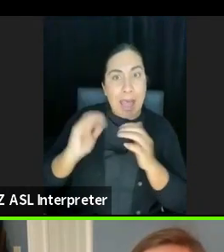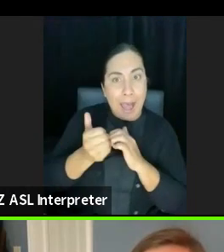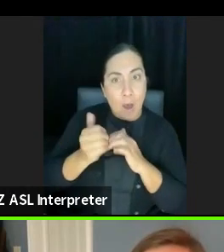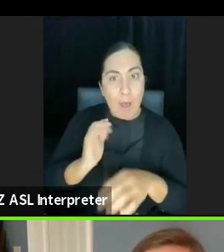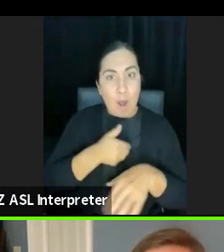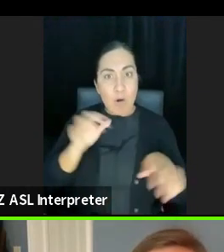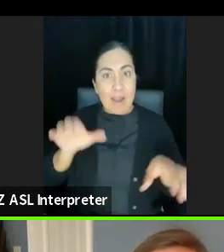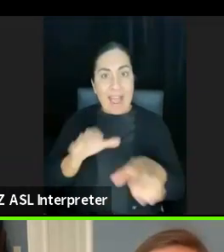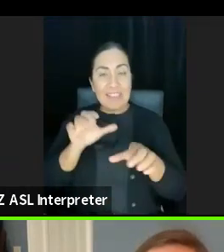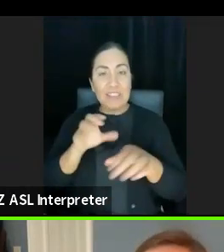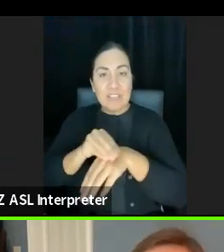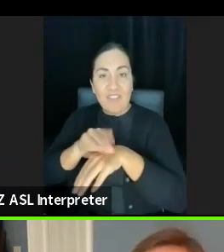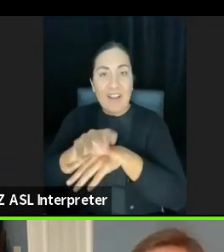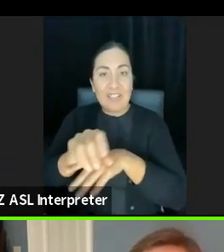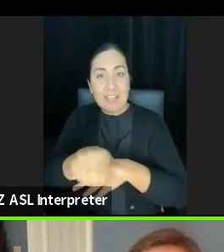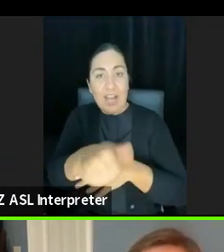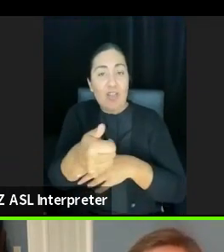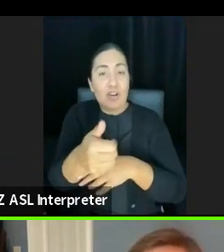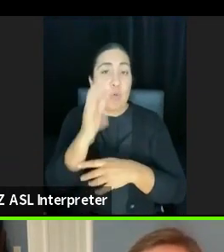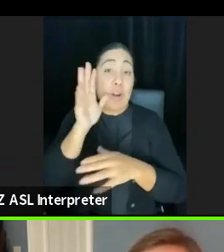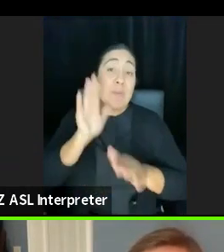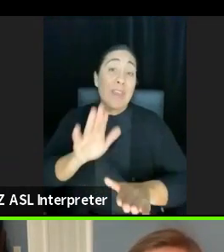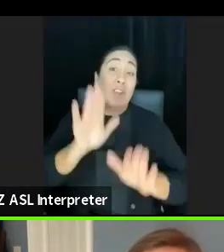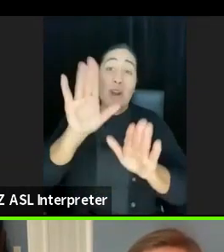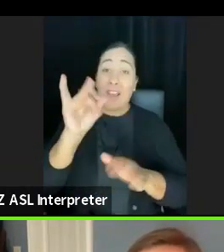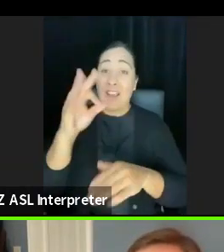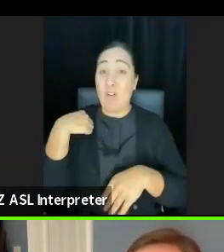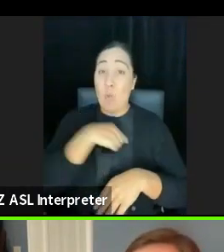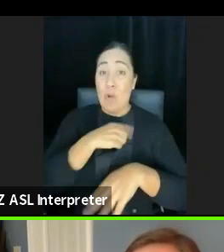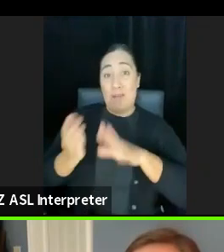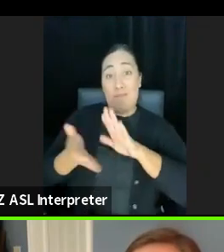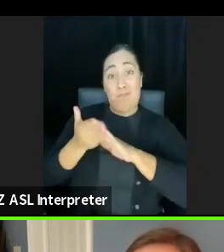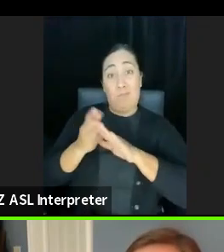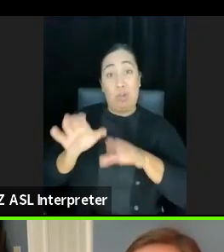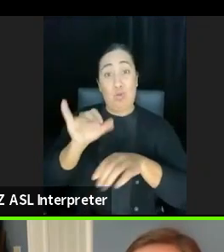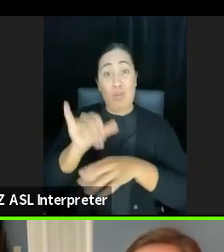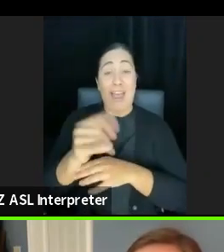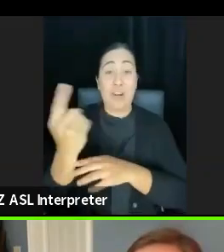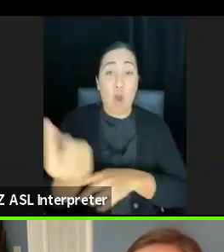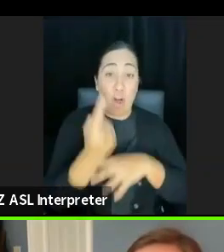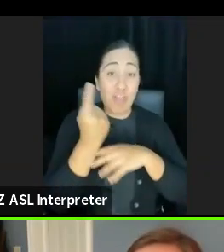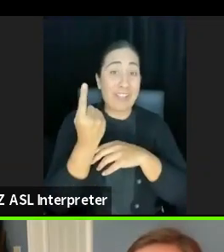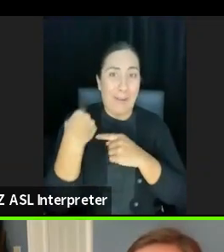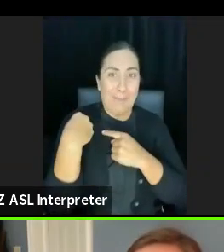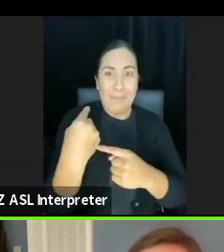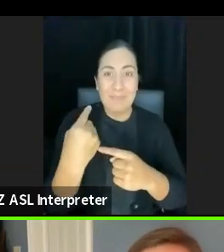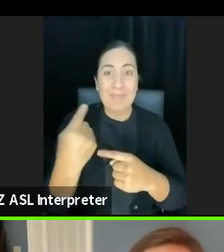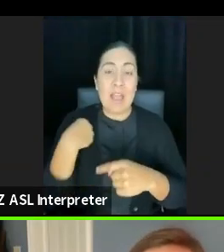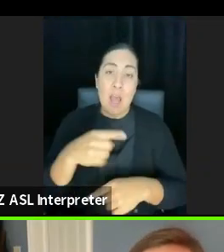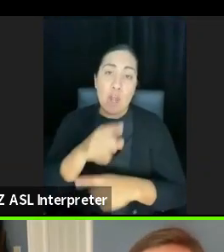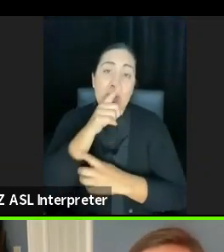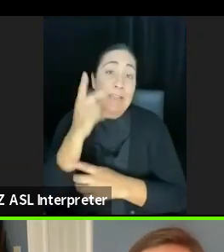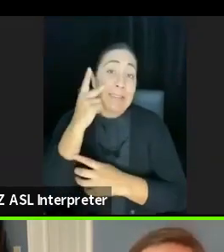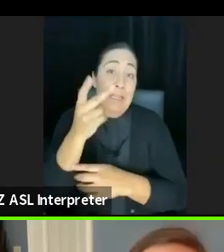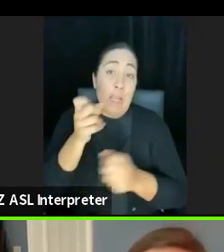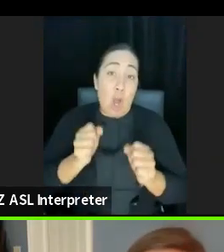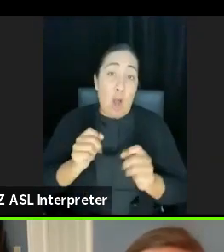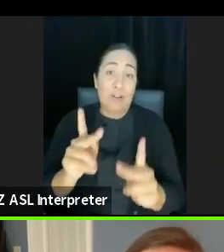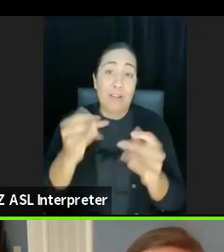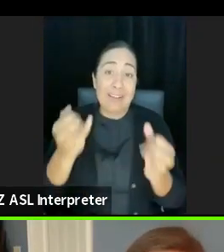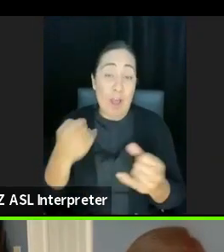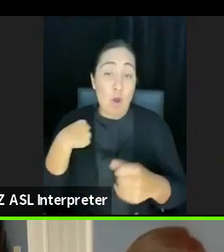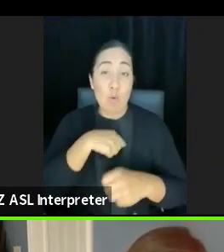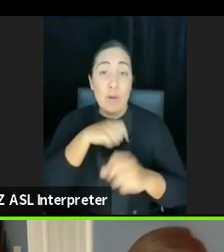others. Wouldn't it be great if that was how we operated all the time? And I really do see there being an opportunity to learn